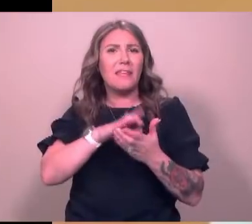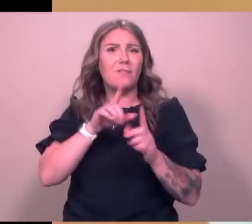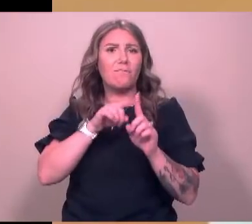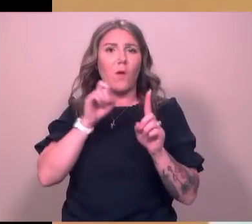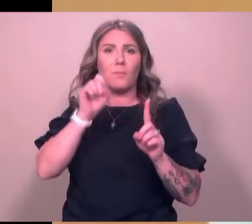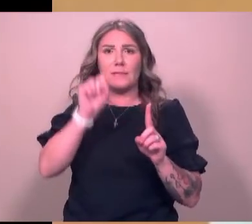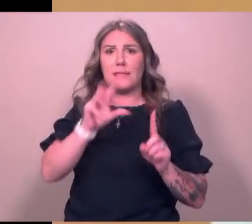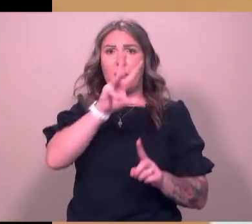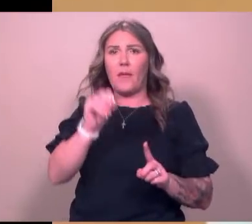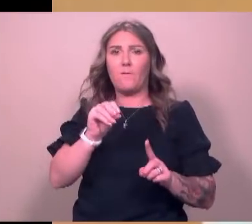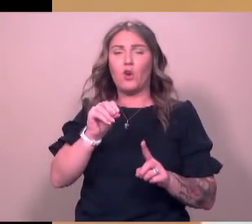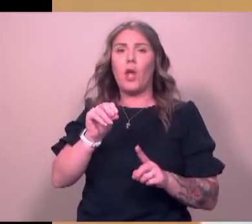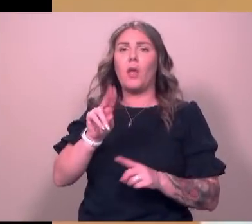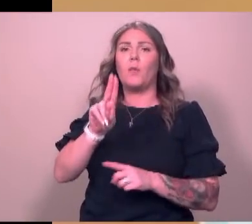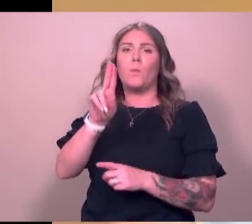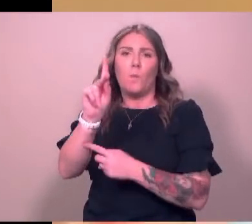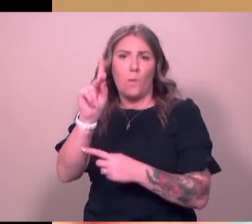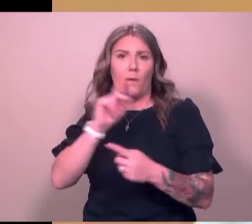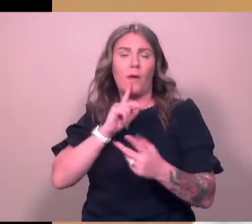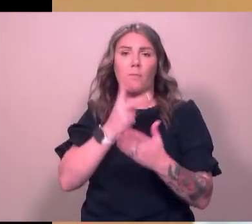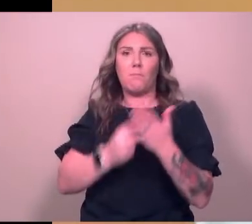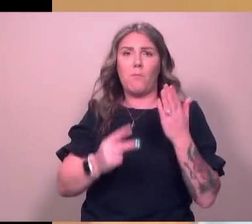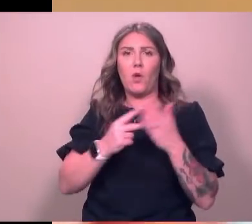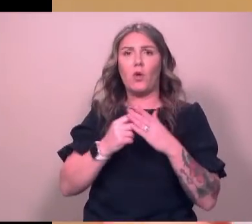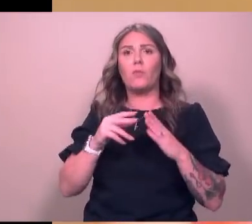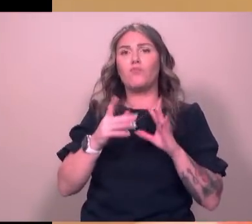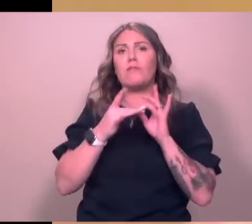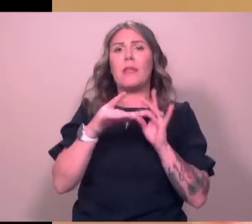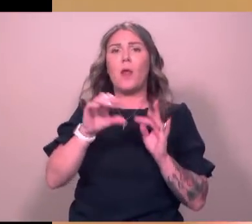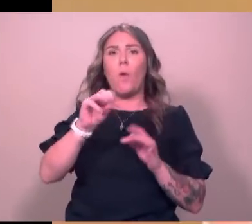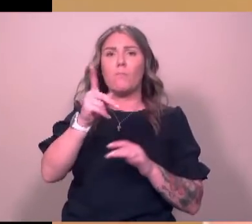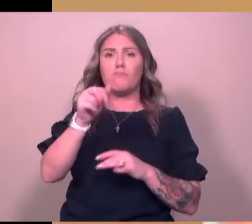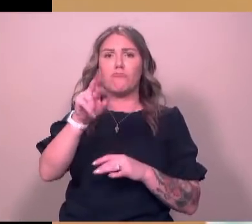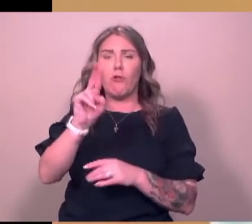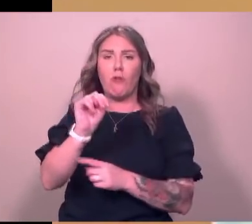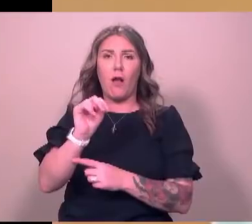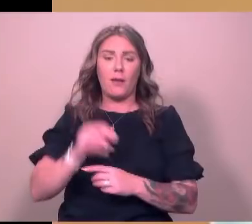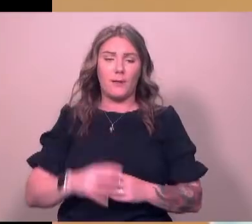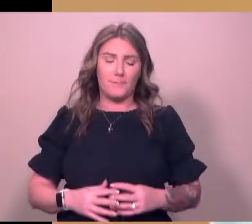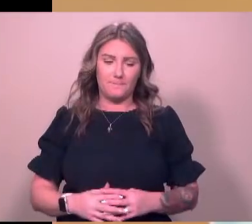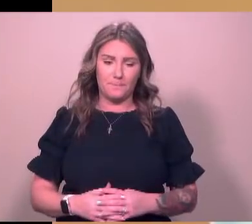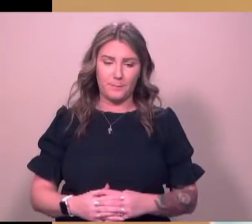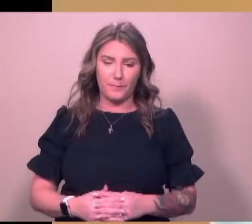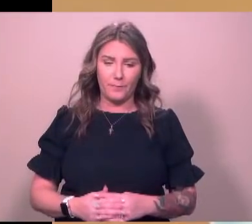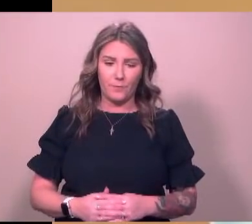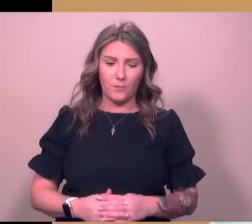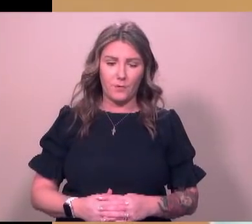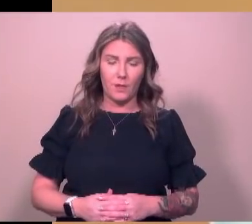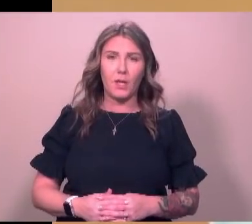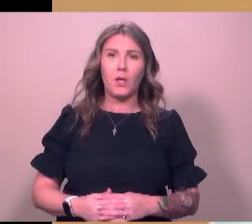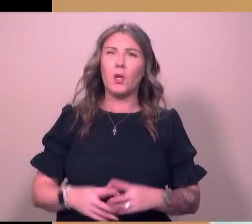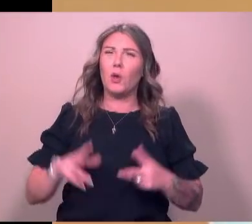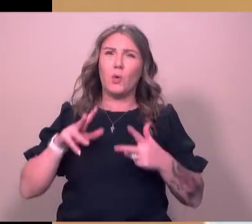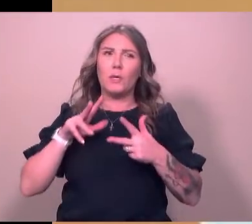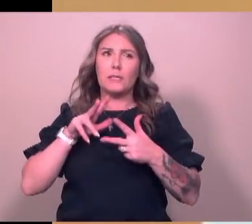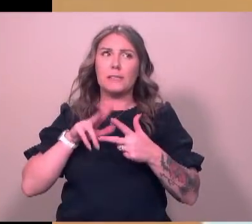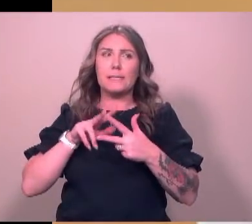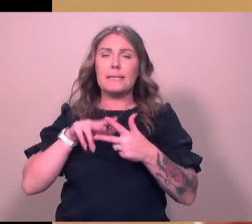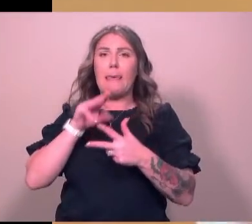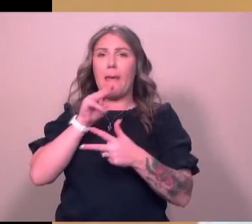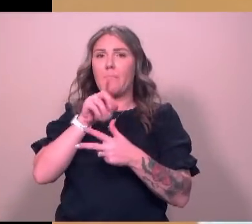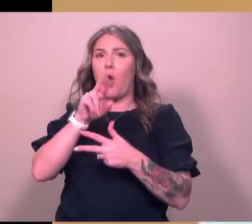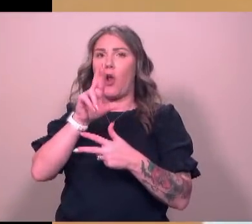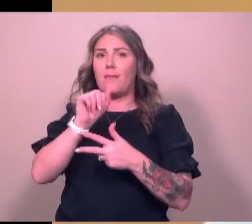Africa and the UK in regards to Omicron for, I think it was Pfizer or the mRNA vaccines,